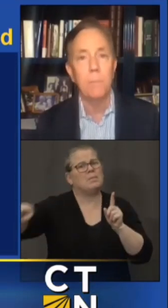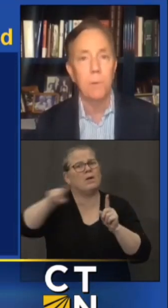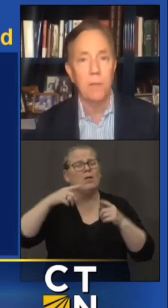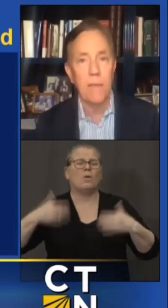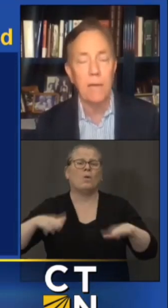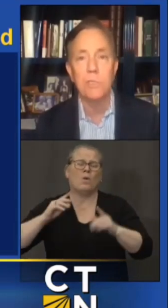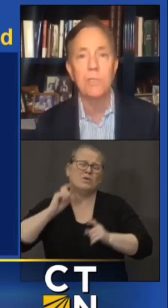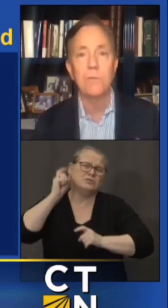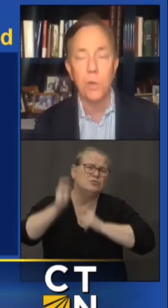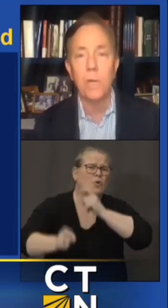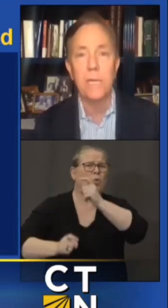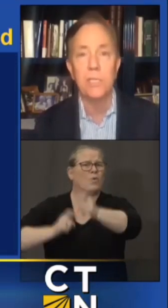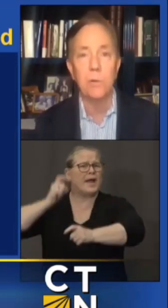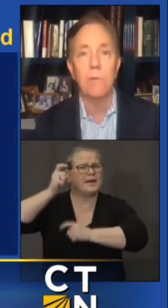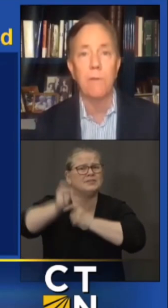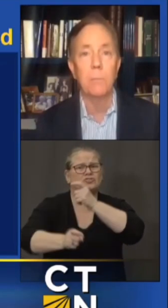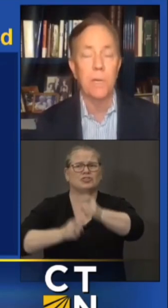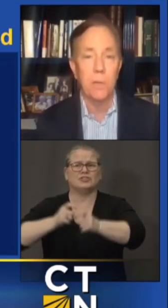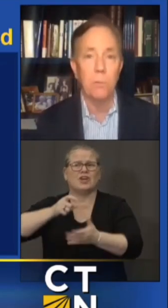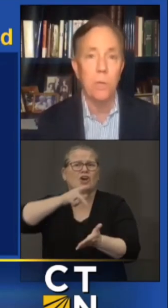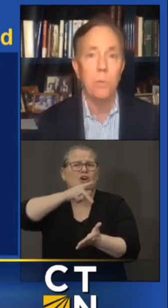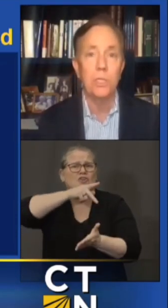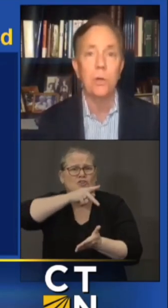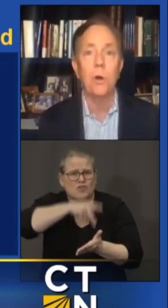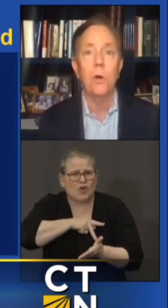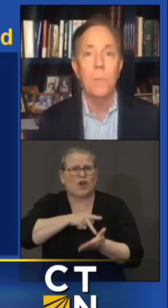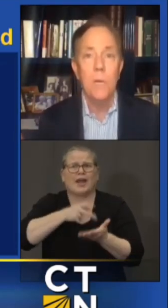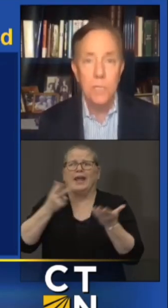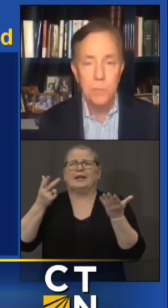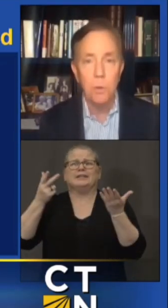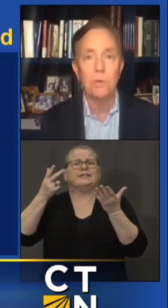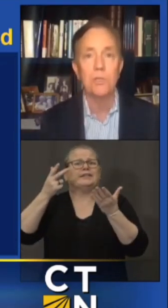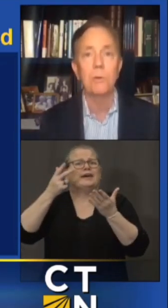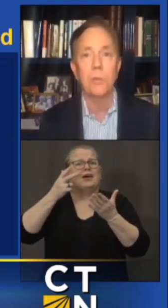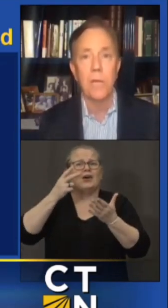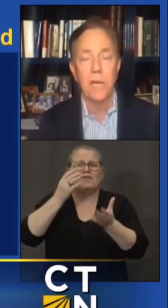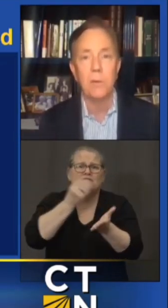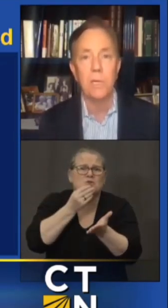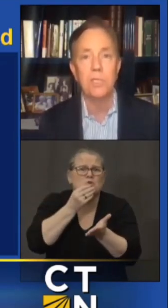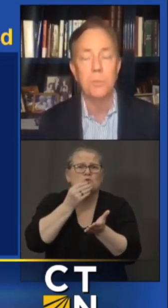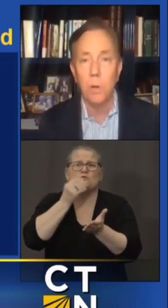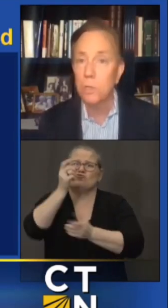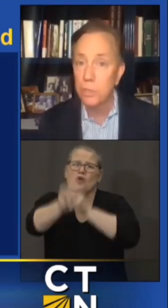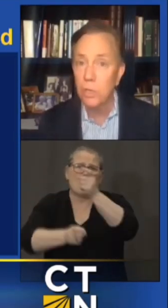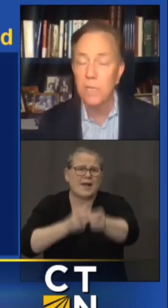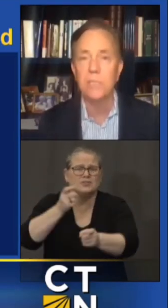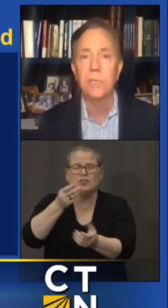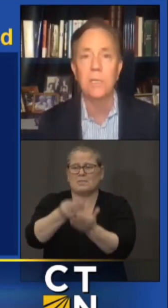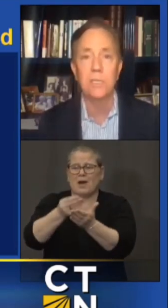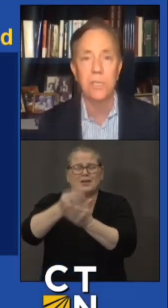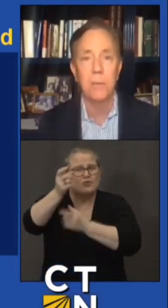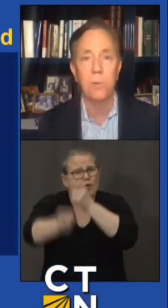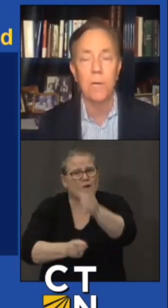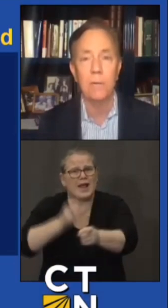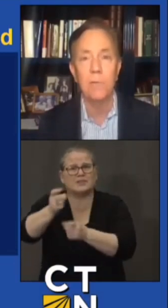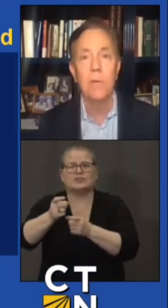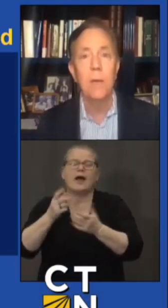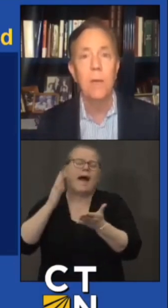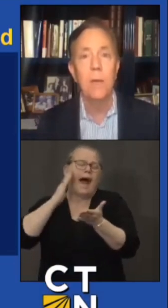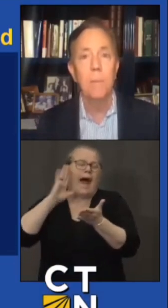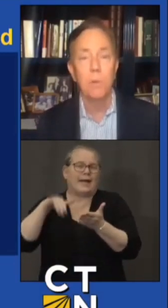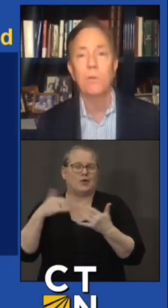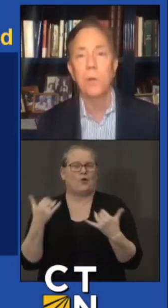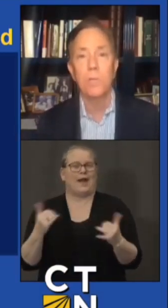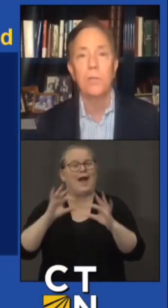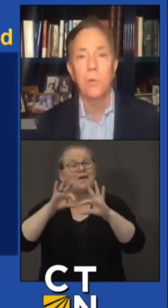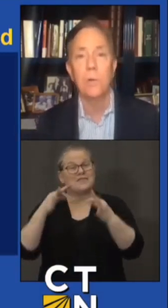to people, the thousands of turkeys that are available. I know you at your home, small social gatherings, smaller turkeys this time around,